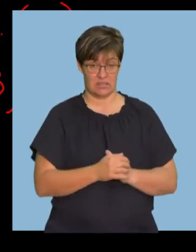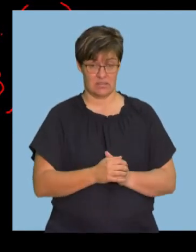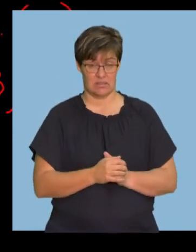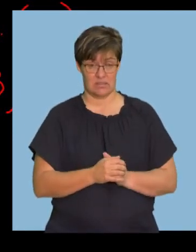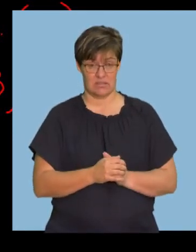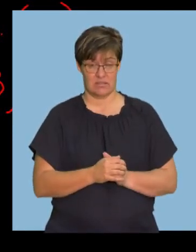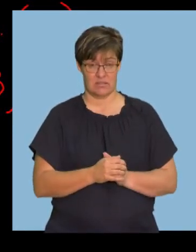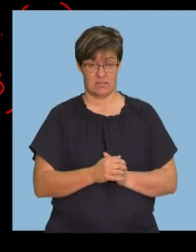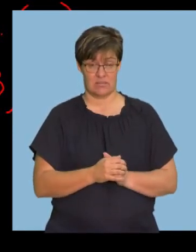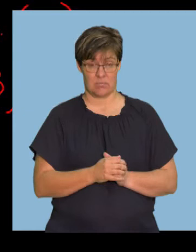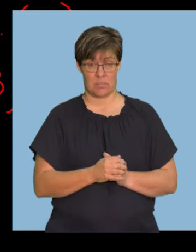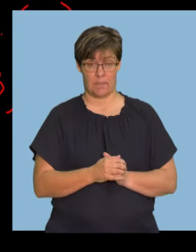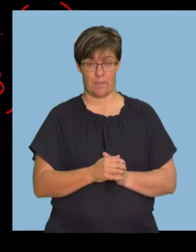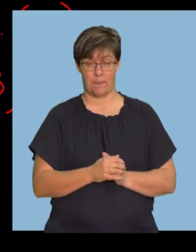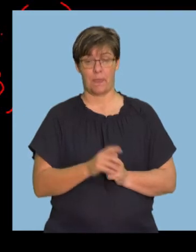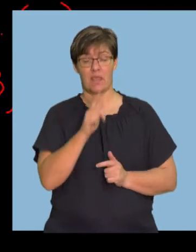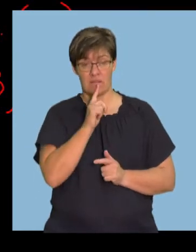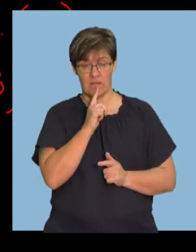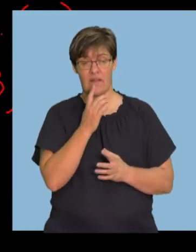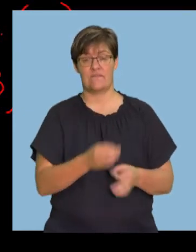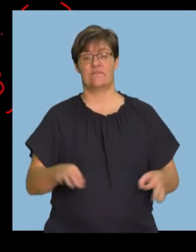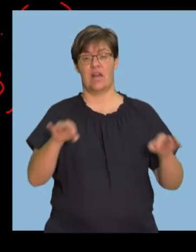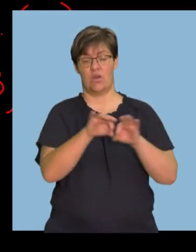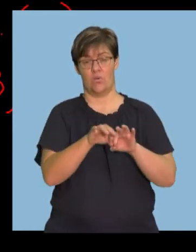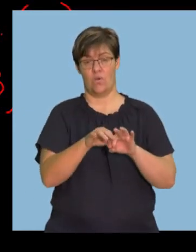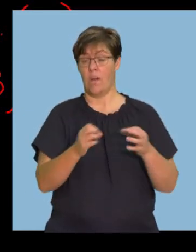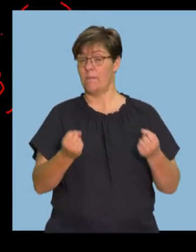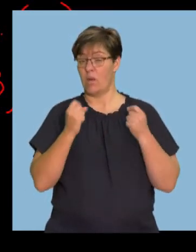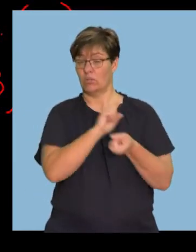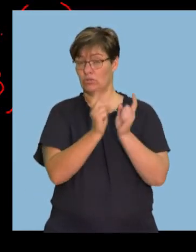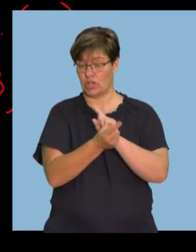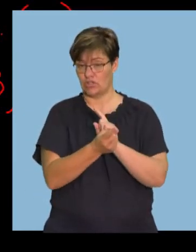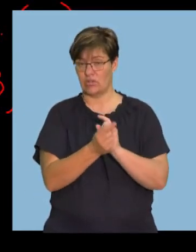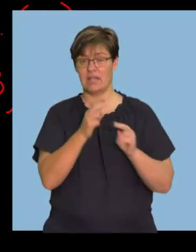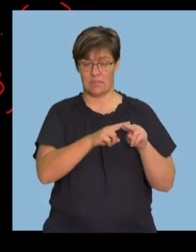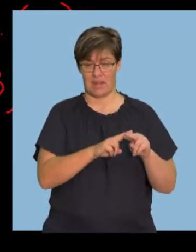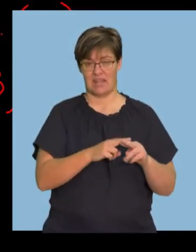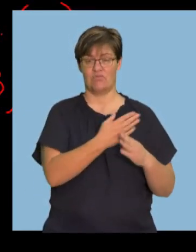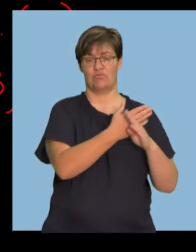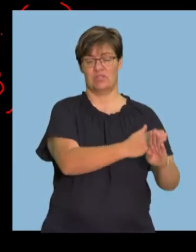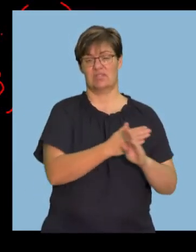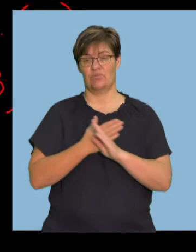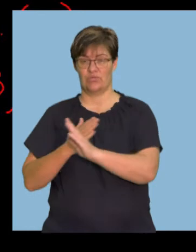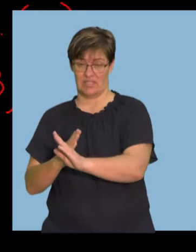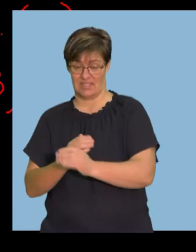is constant, okay? The only thing then that changed the value of the power is that the